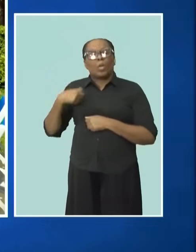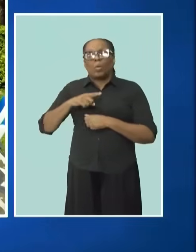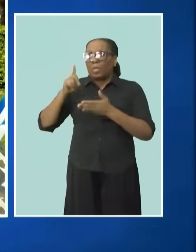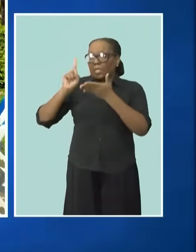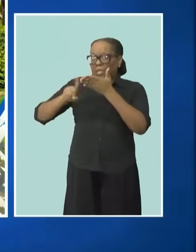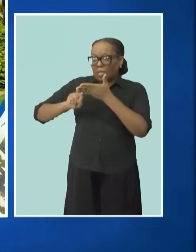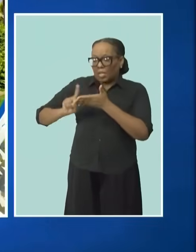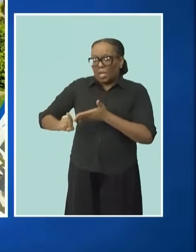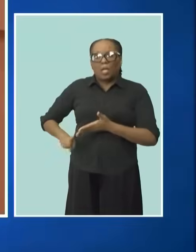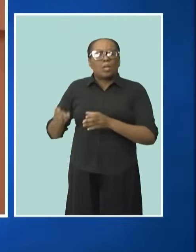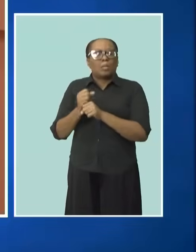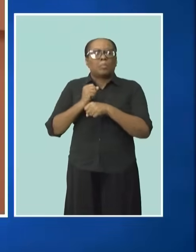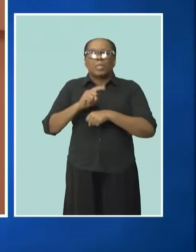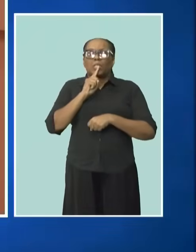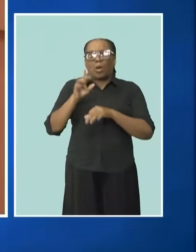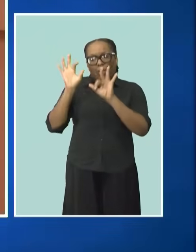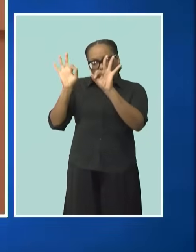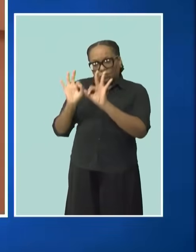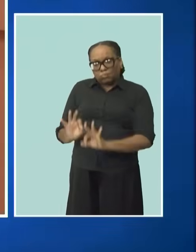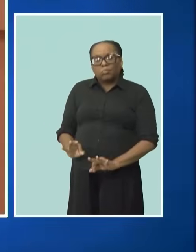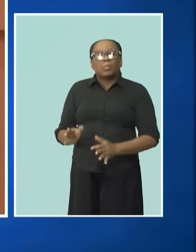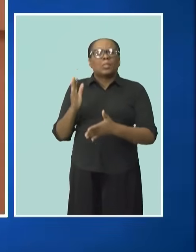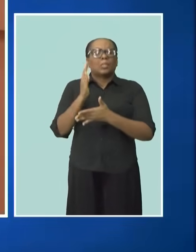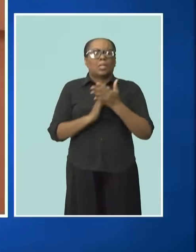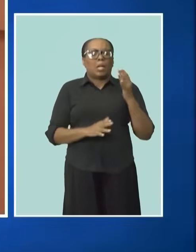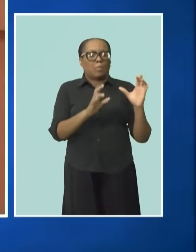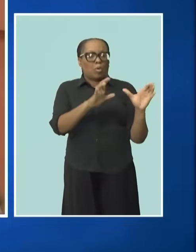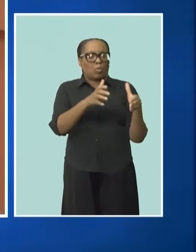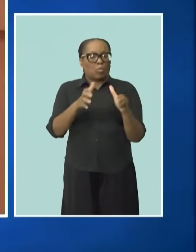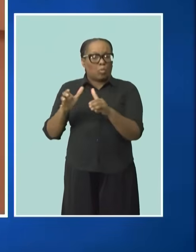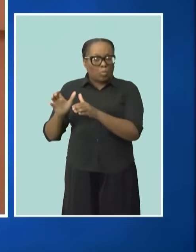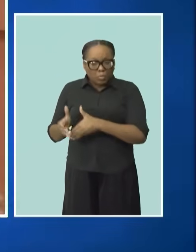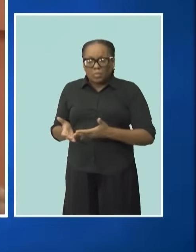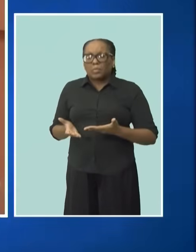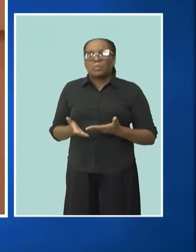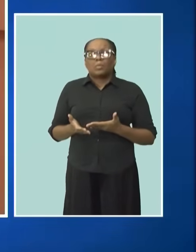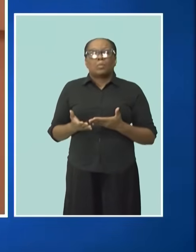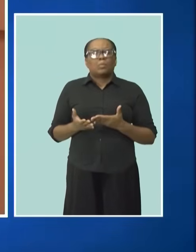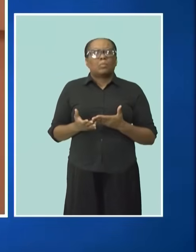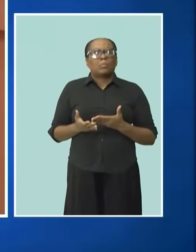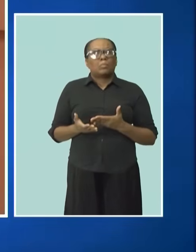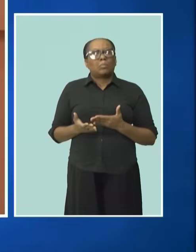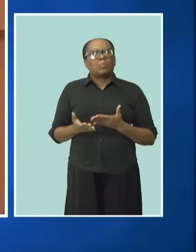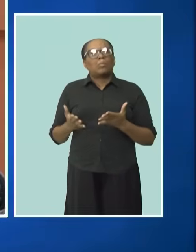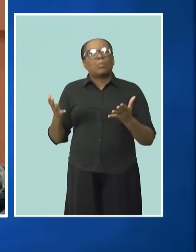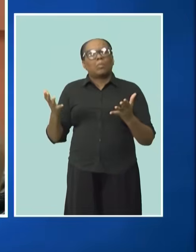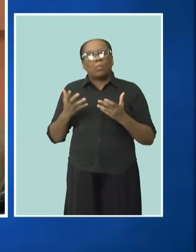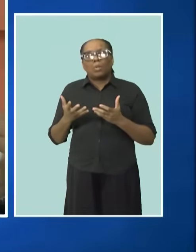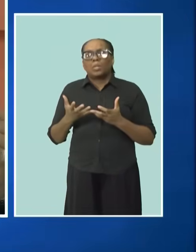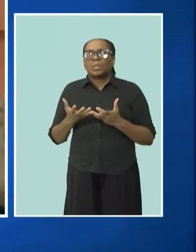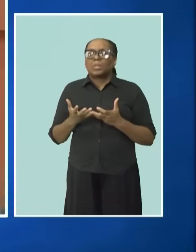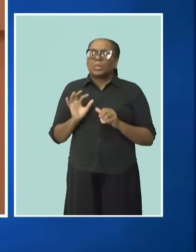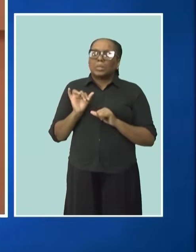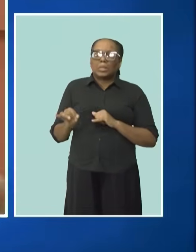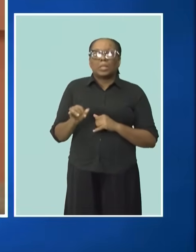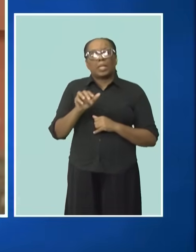that's an option. And there are some delegations, and outside of the official country delegations, there were